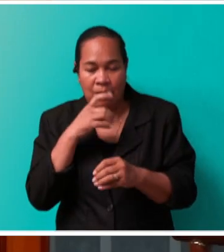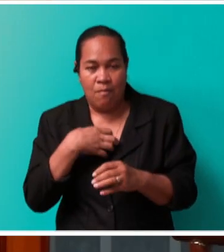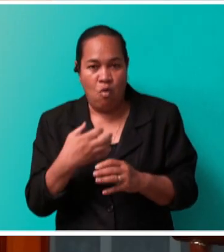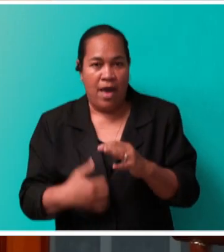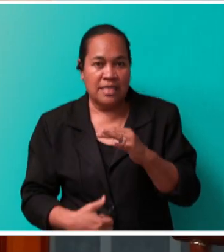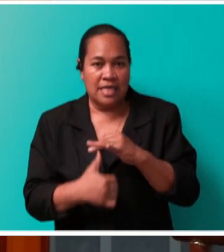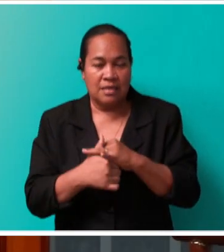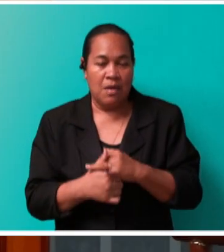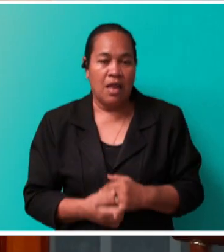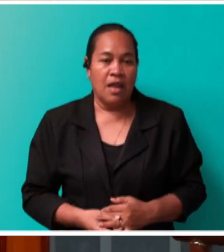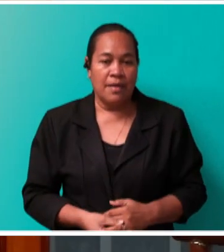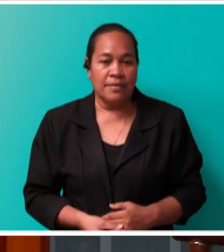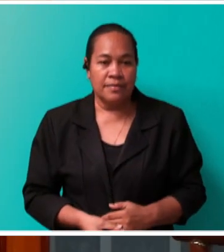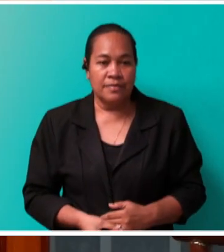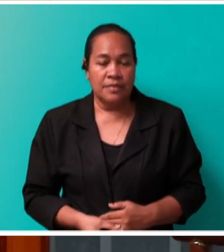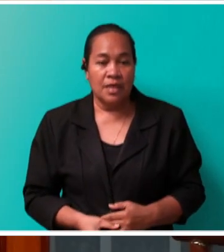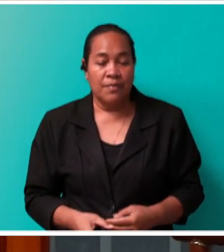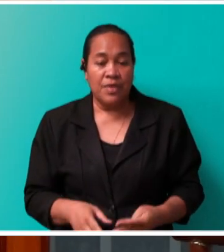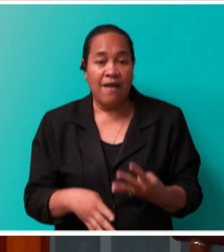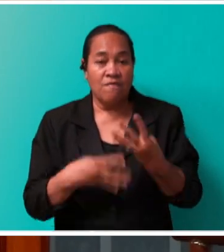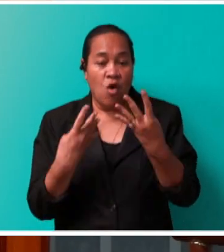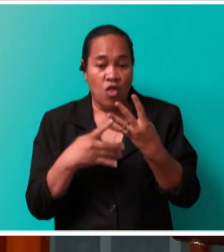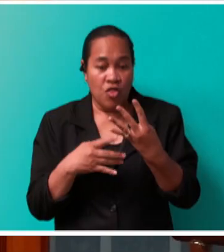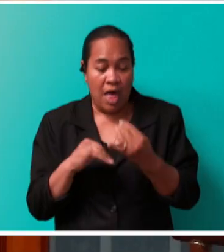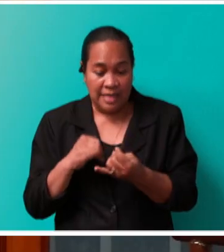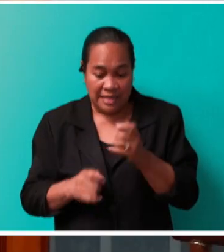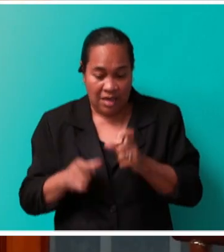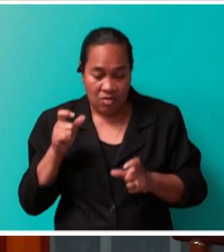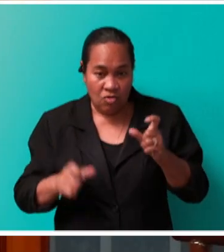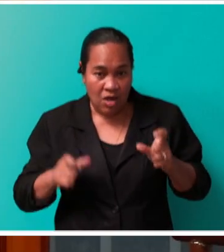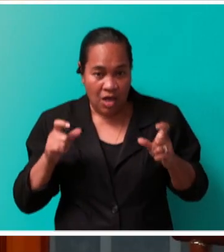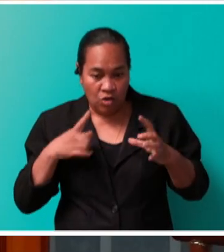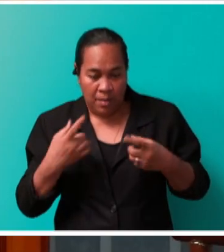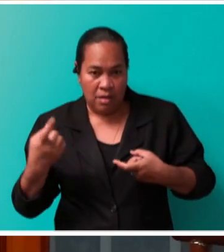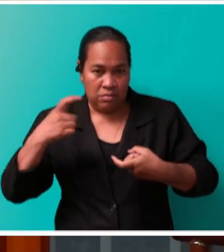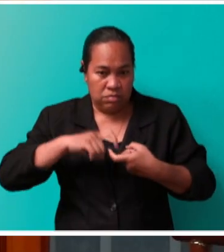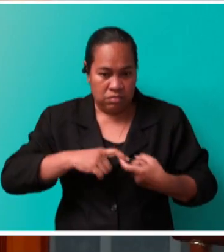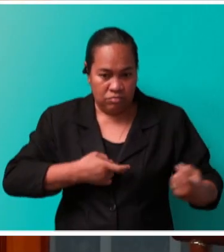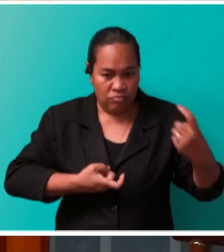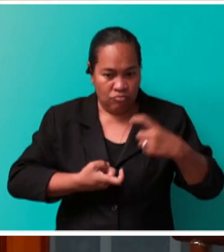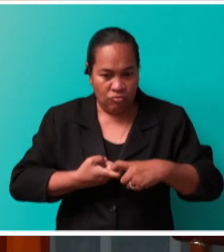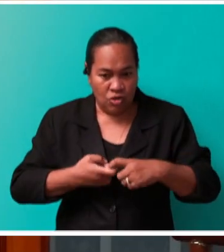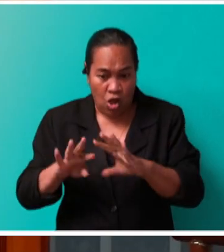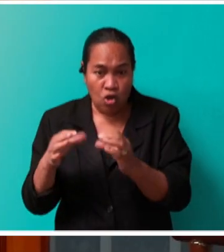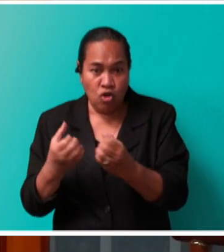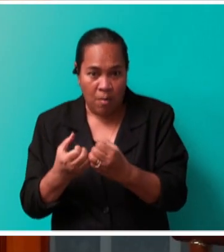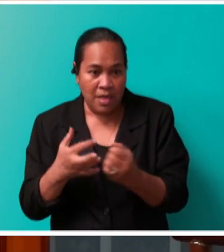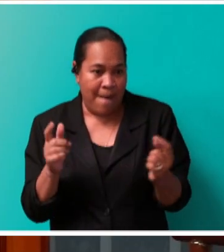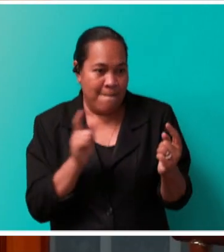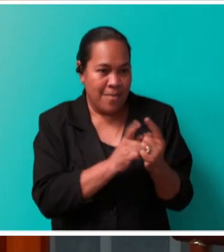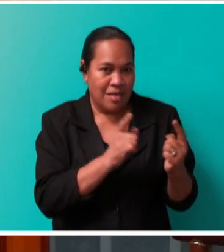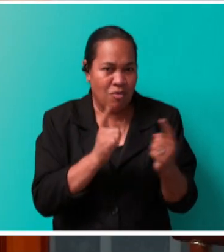And fourth, stakeholder engagement. The committee held meetings with key